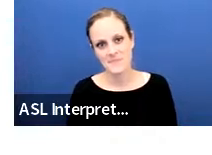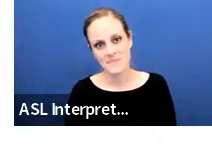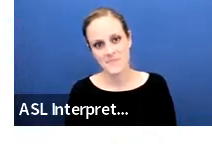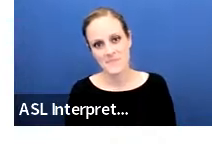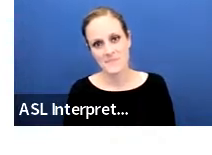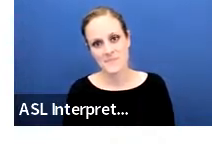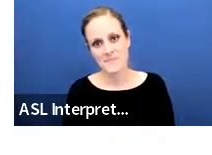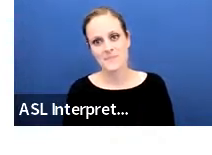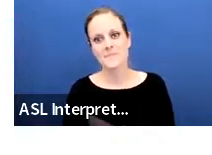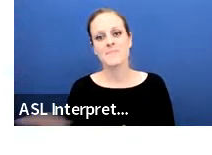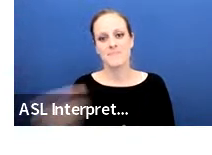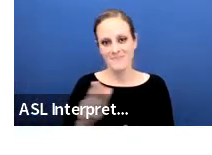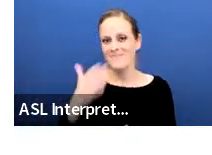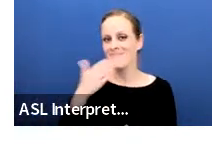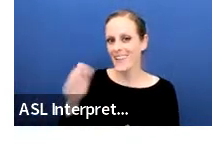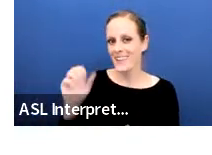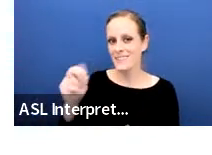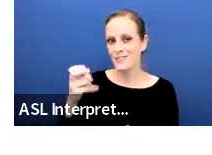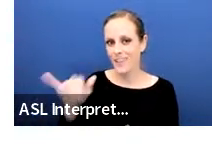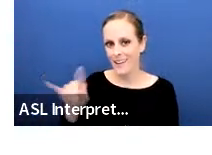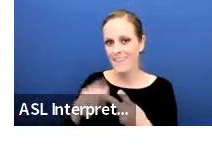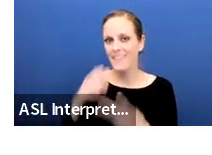Great. Thank you, Shay. Thank you, Andrew.